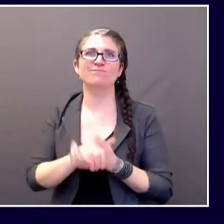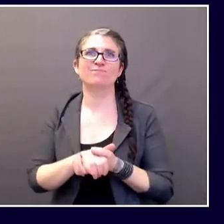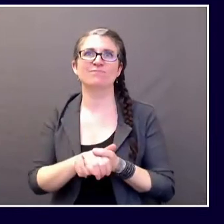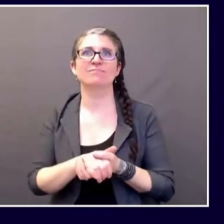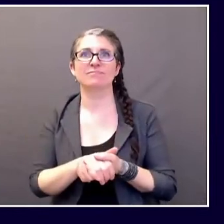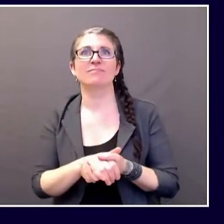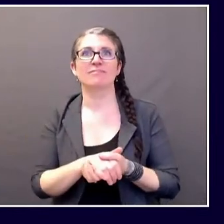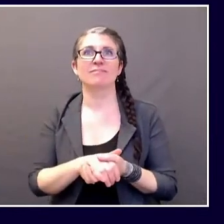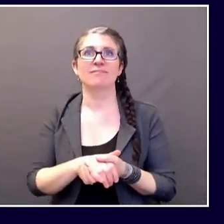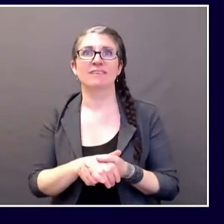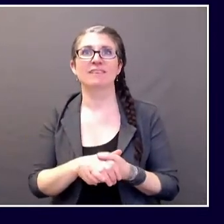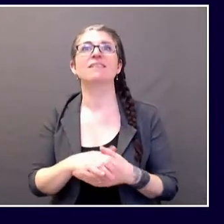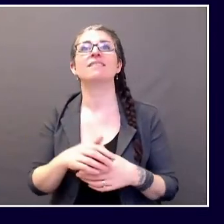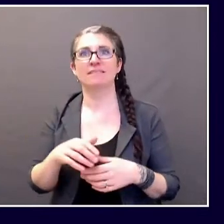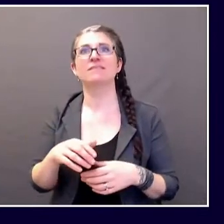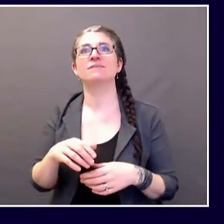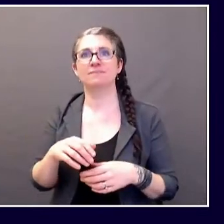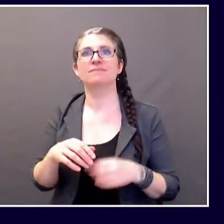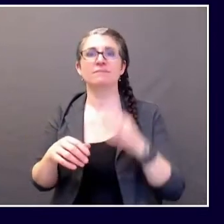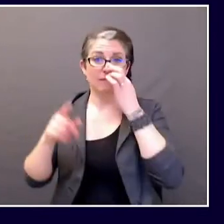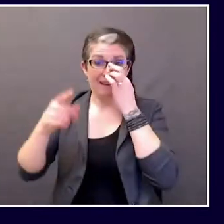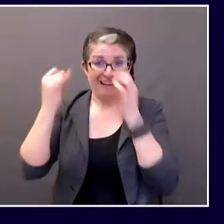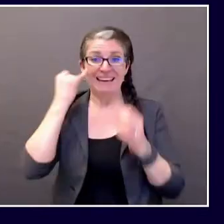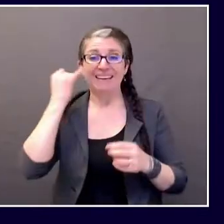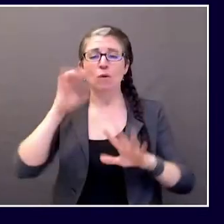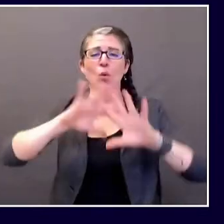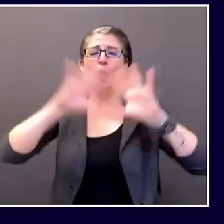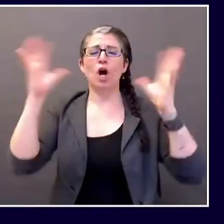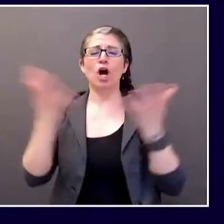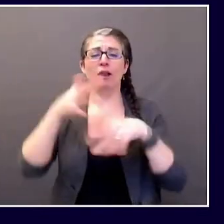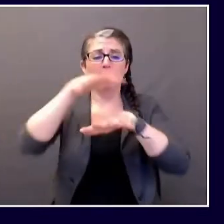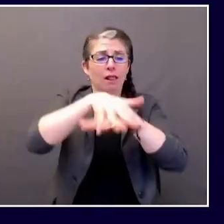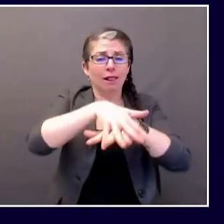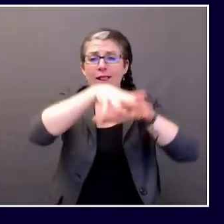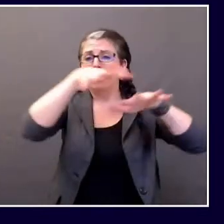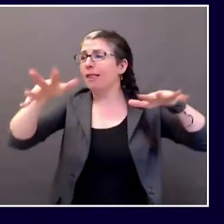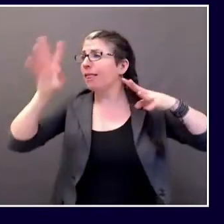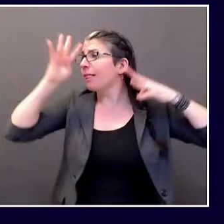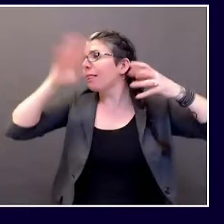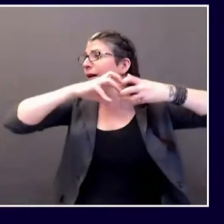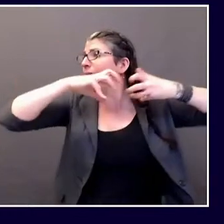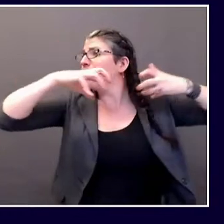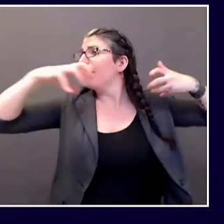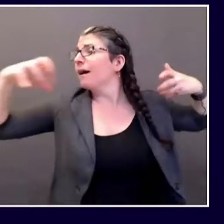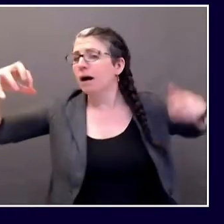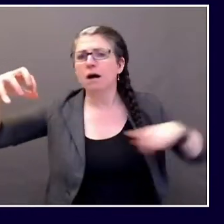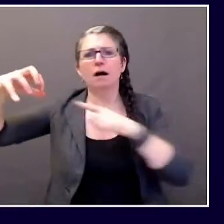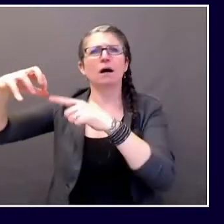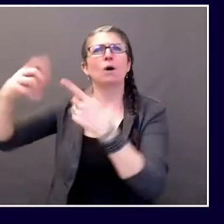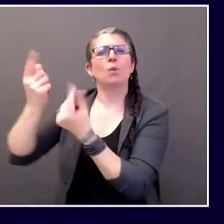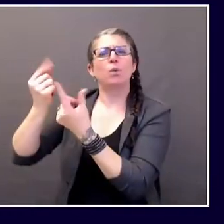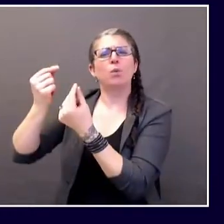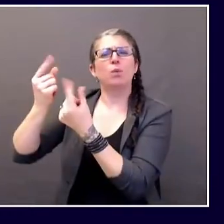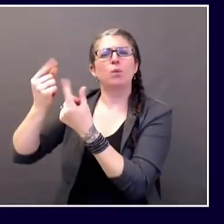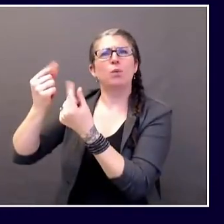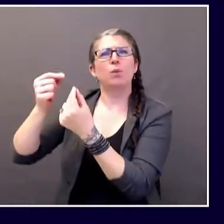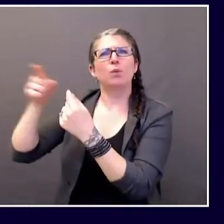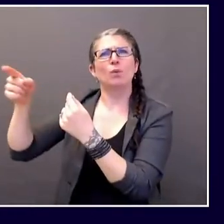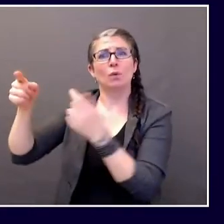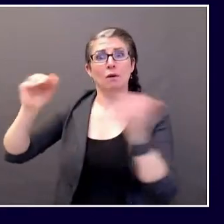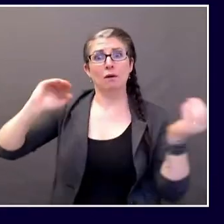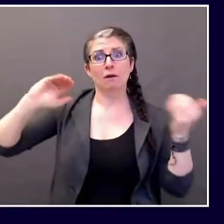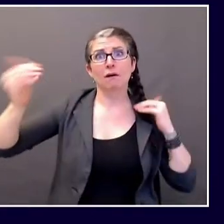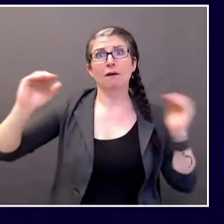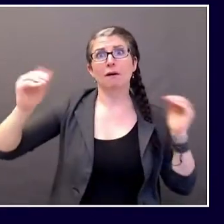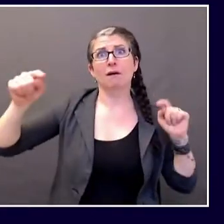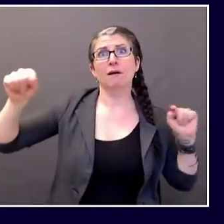experiencing a pandemic, and there's a supercomputer there. And in that supercomputer, we can input everybody's age, complete